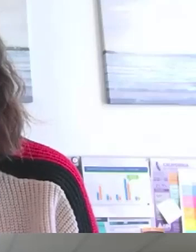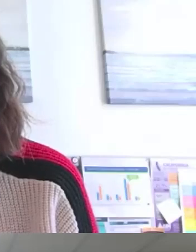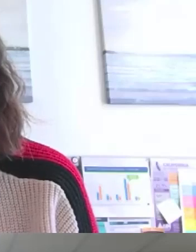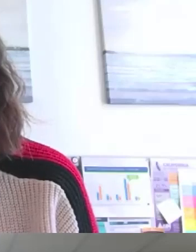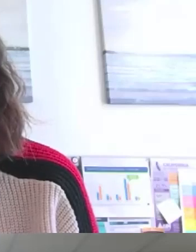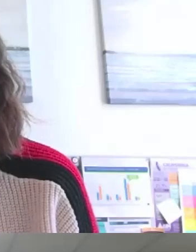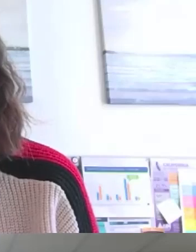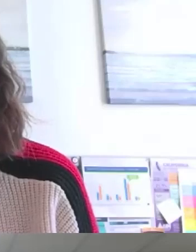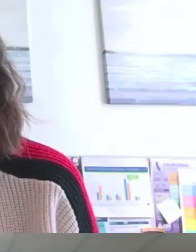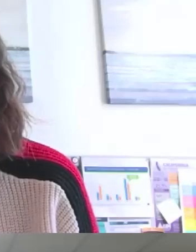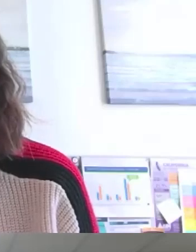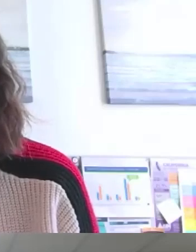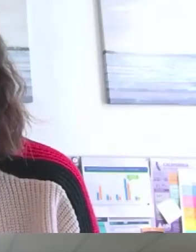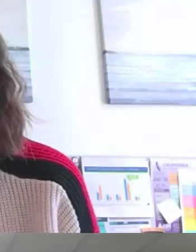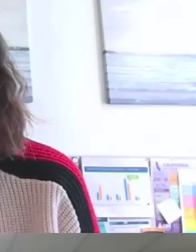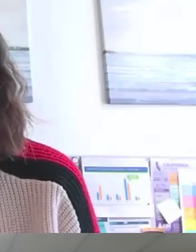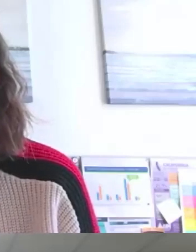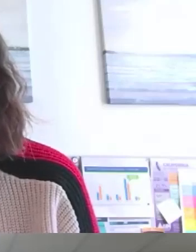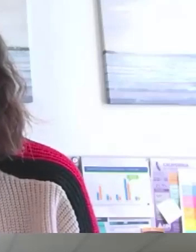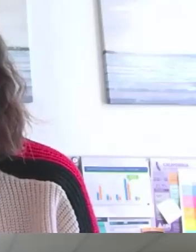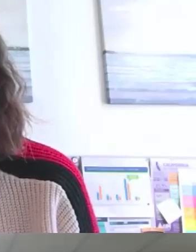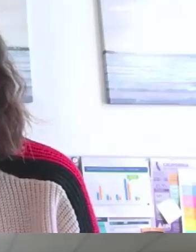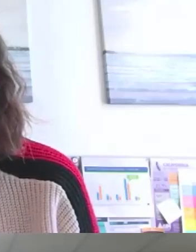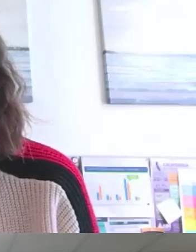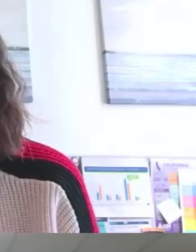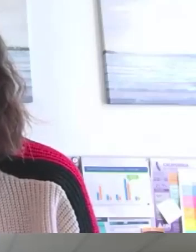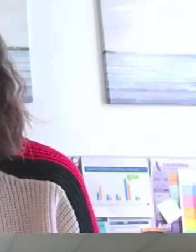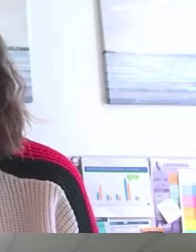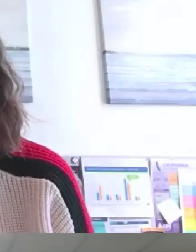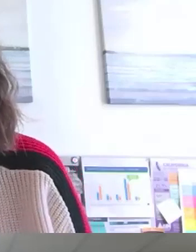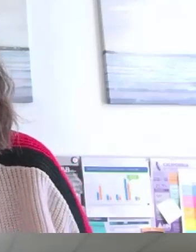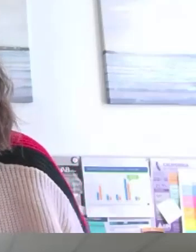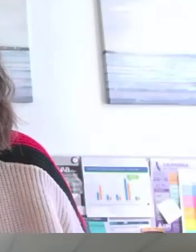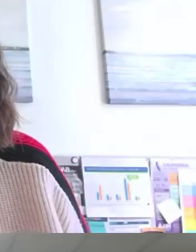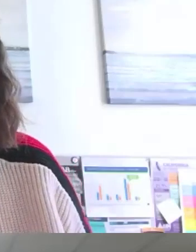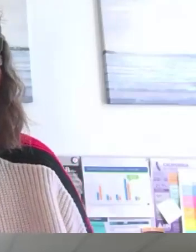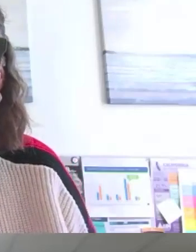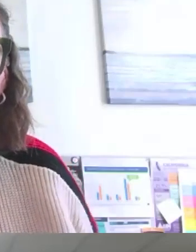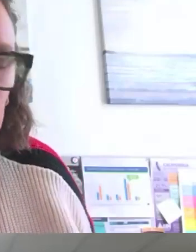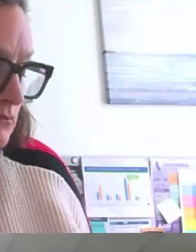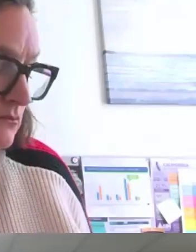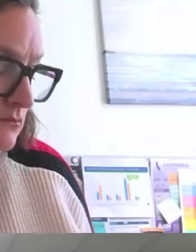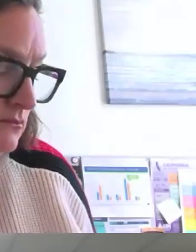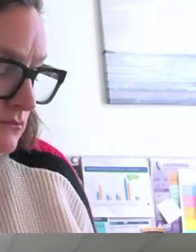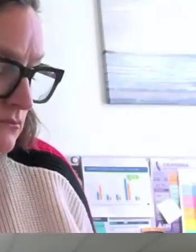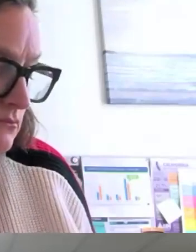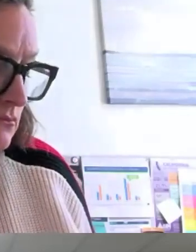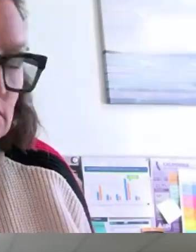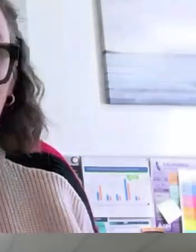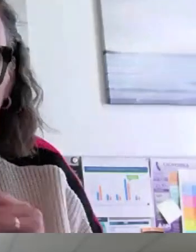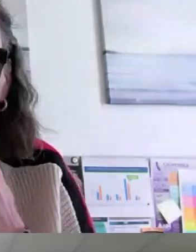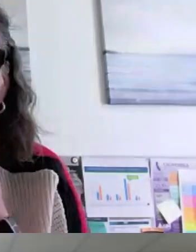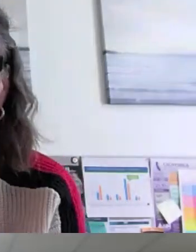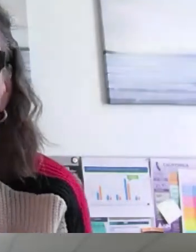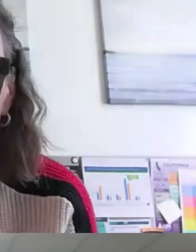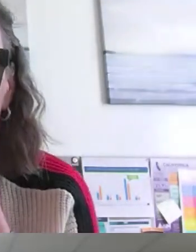dementia. We've had 41 of those folks live with us in the last 18 months, and it's been transformational, not only for them, but for us,